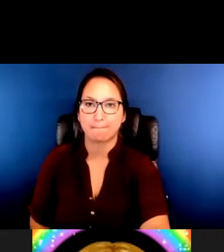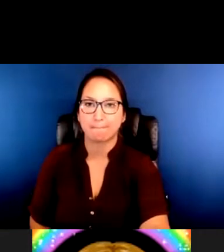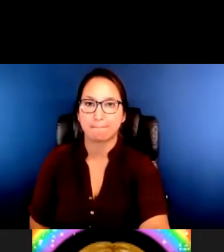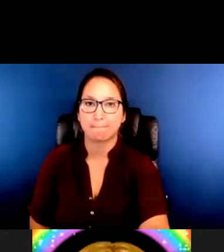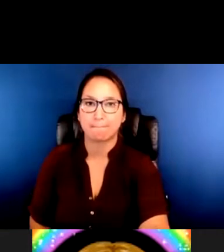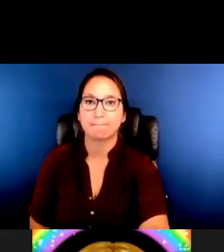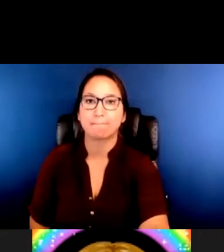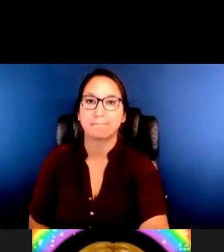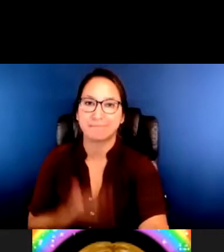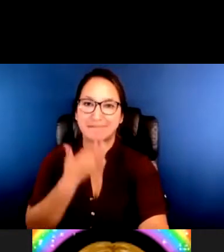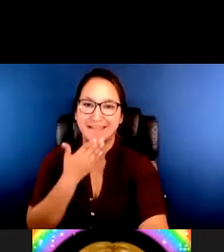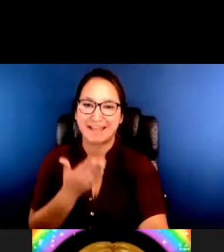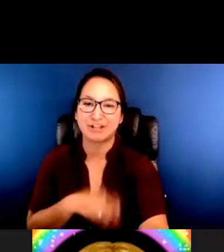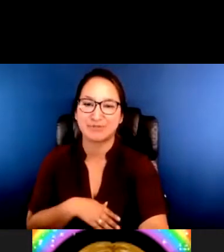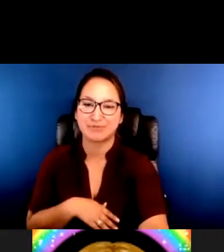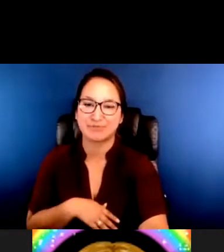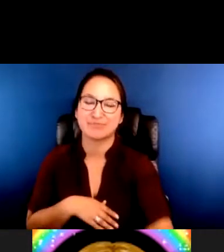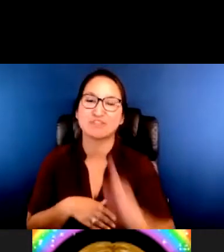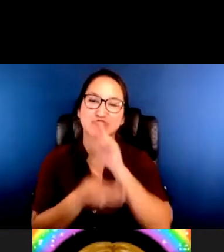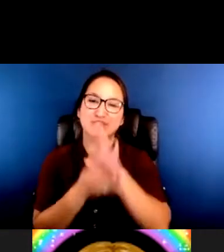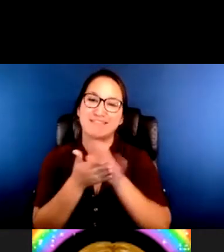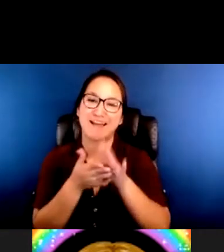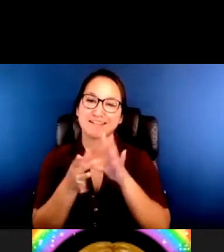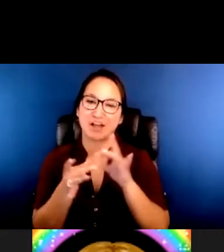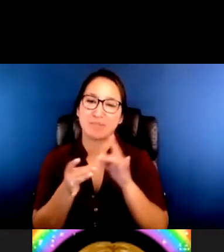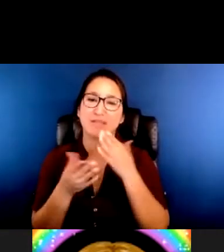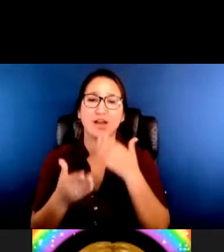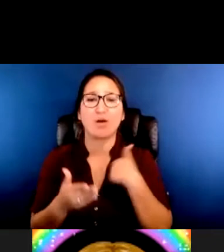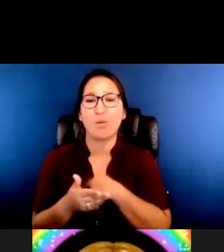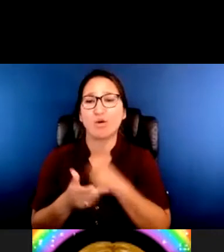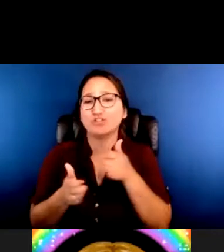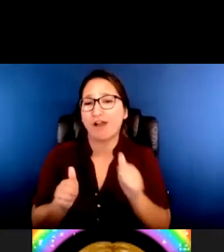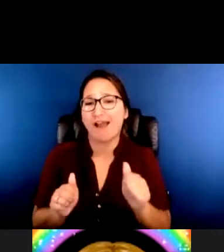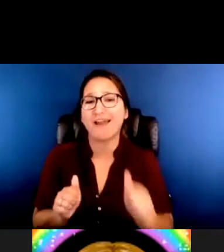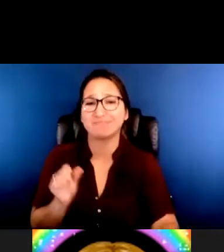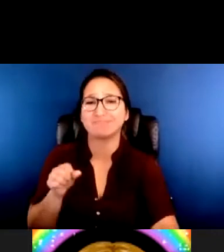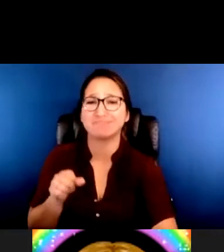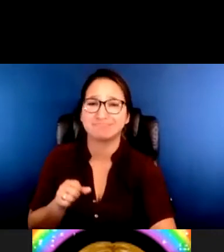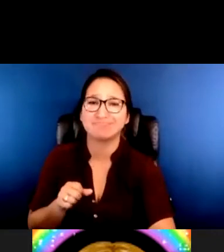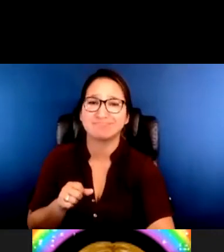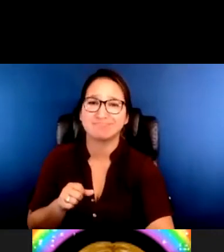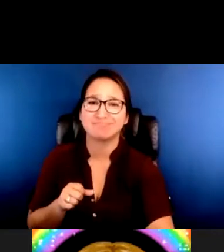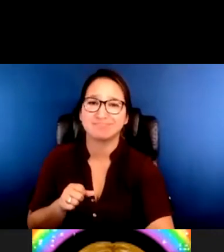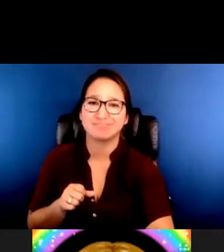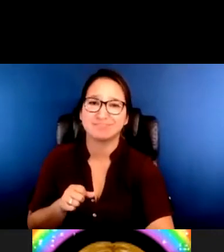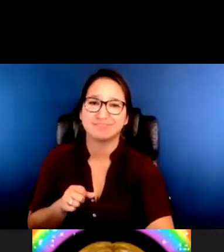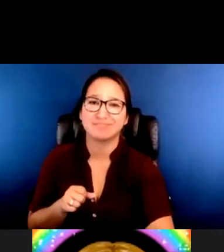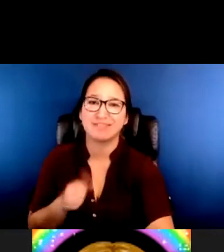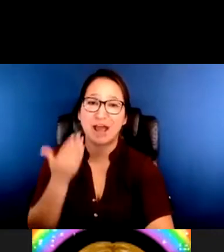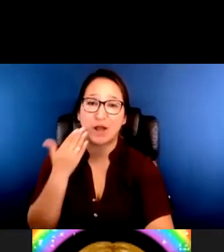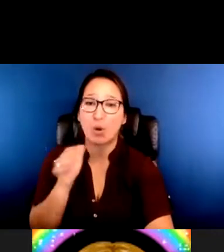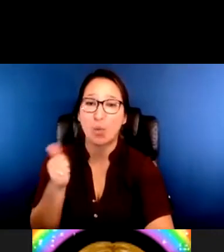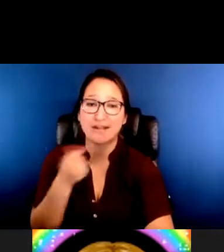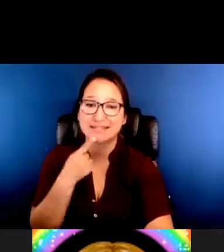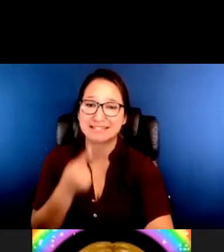Thank you. That was just nice comment. Thank you. We're trying, y'all. I mean, I don't know what else to tell you other than